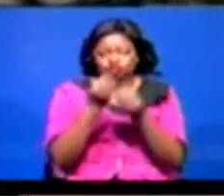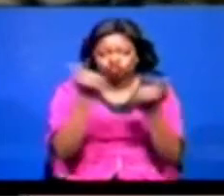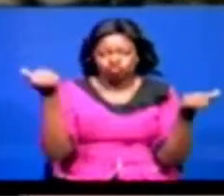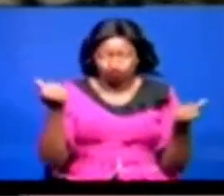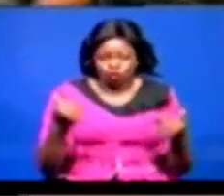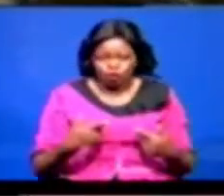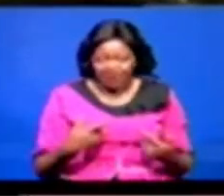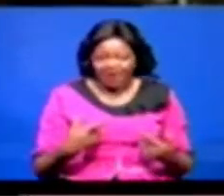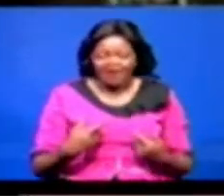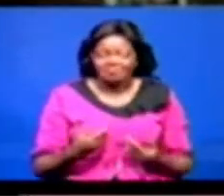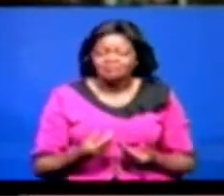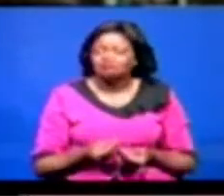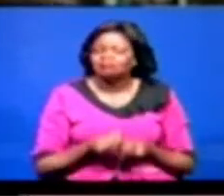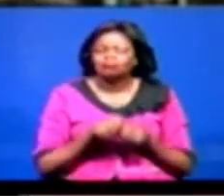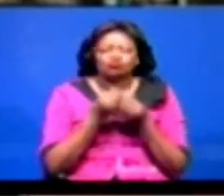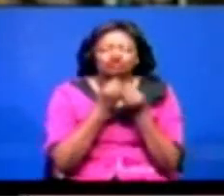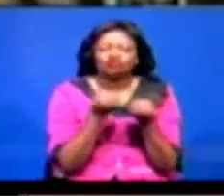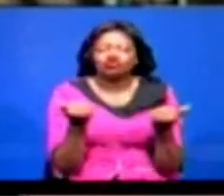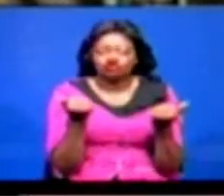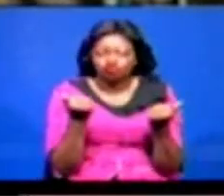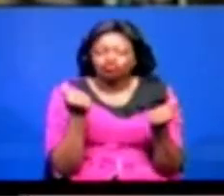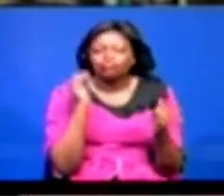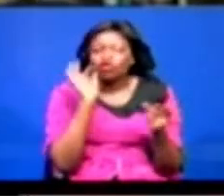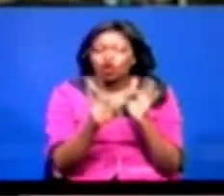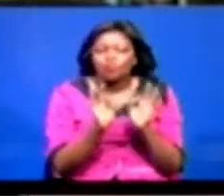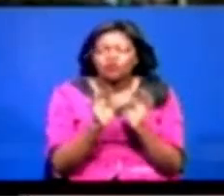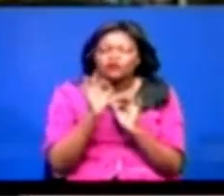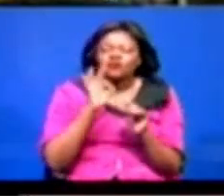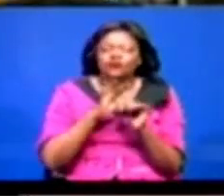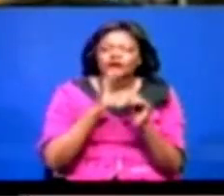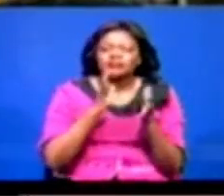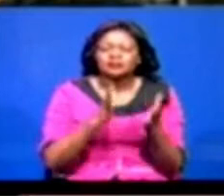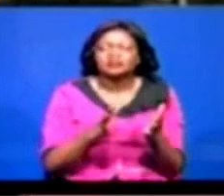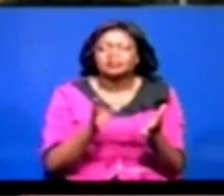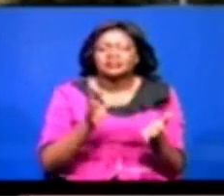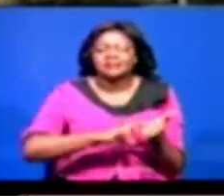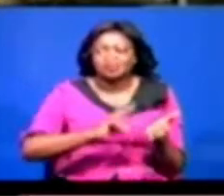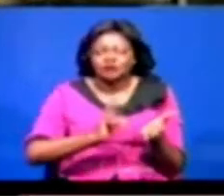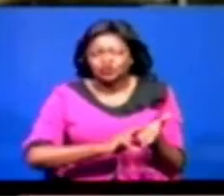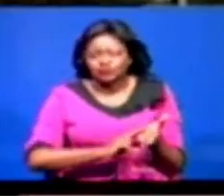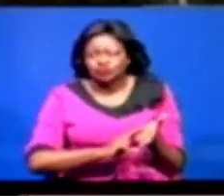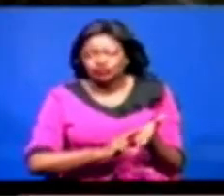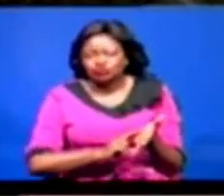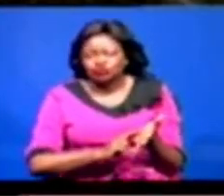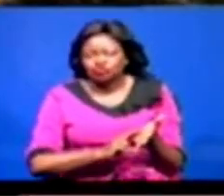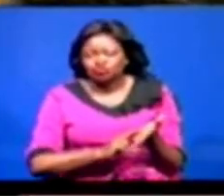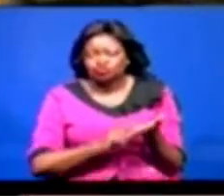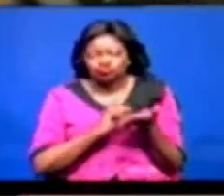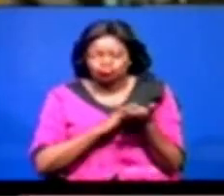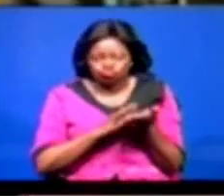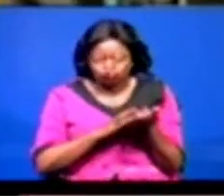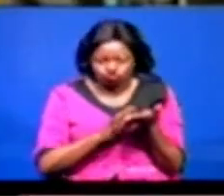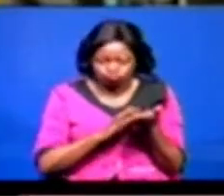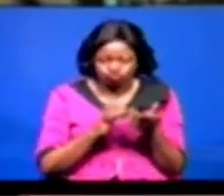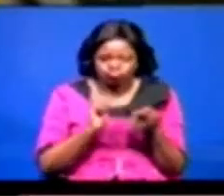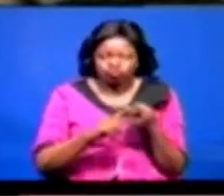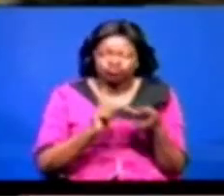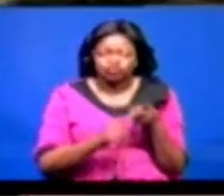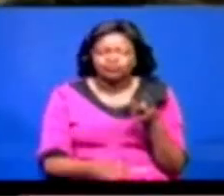the option for voter registration, which is biometrics. The second